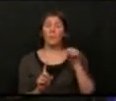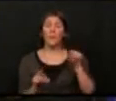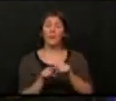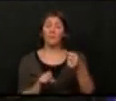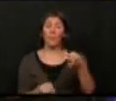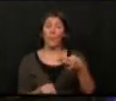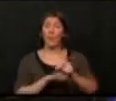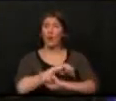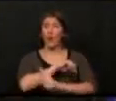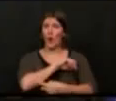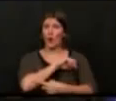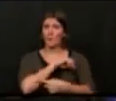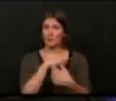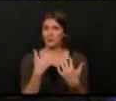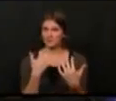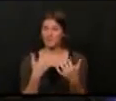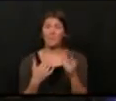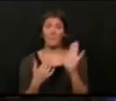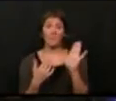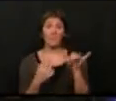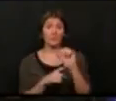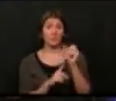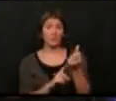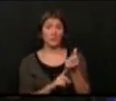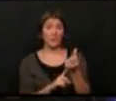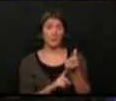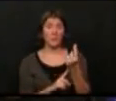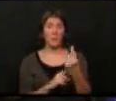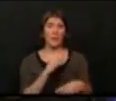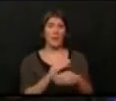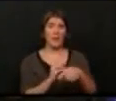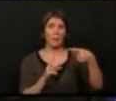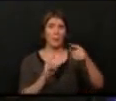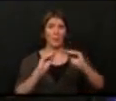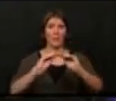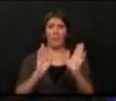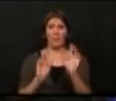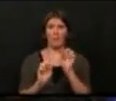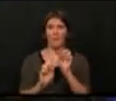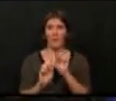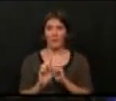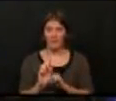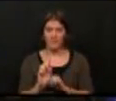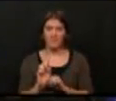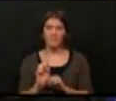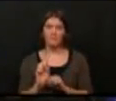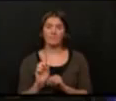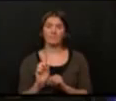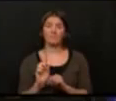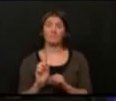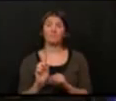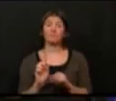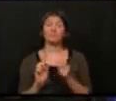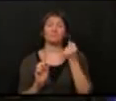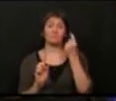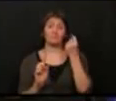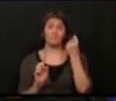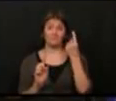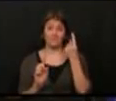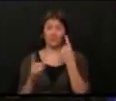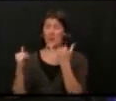throw. It's perhaps a minor point, but I think it's an important one, which is that the transition